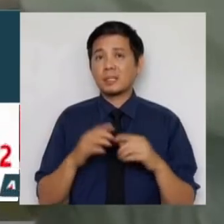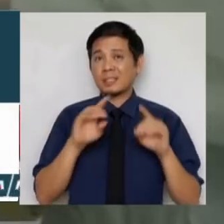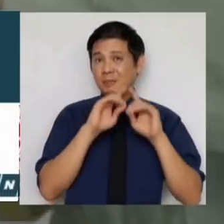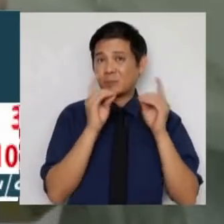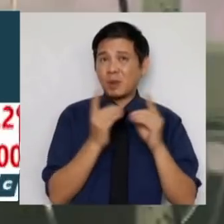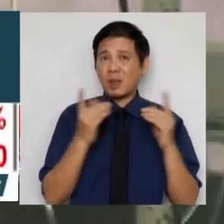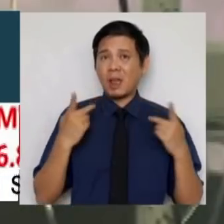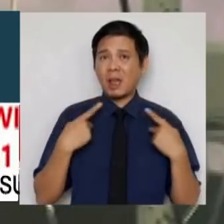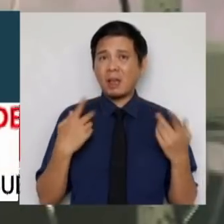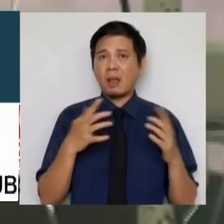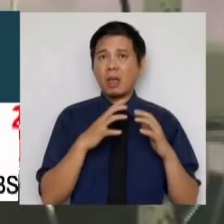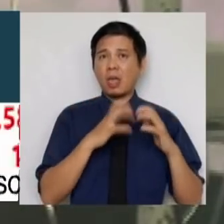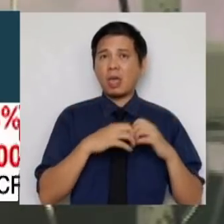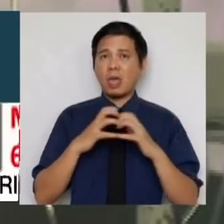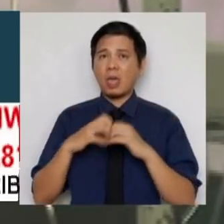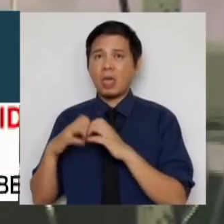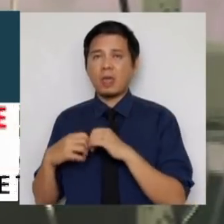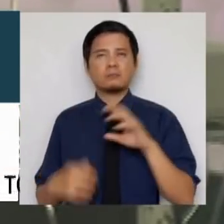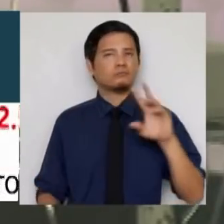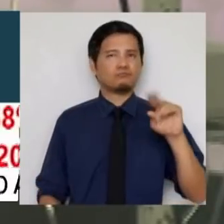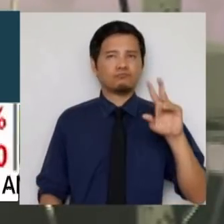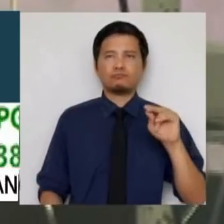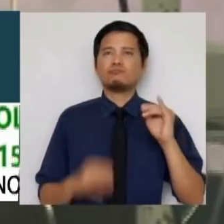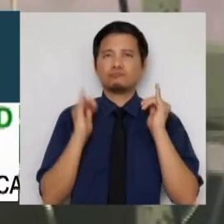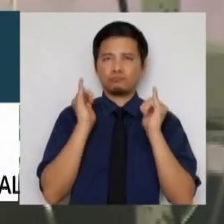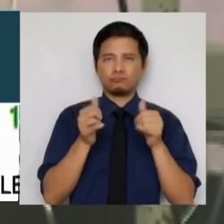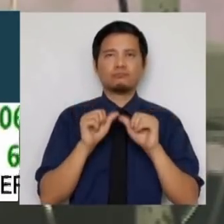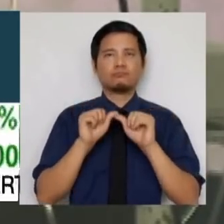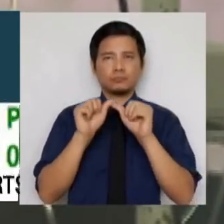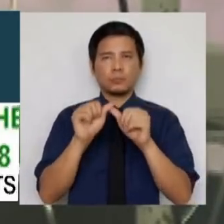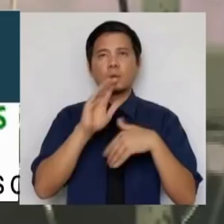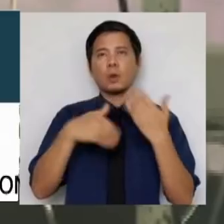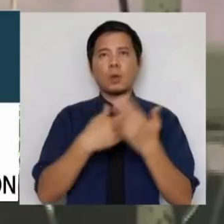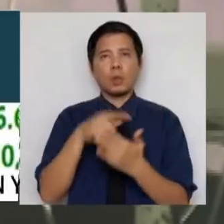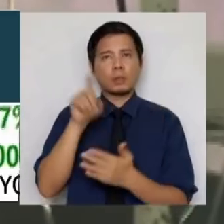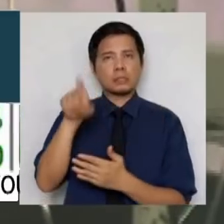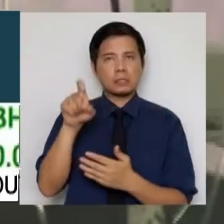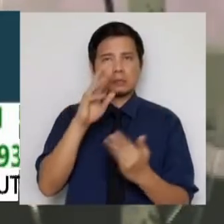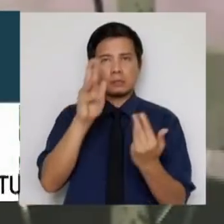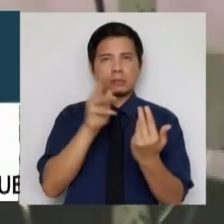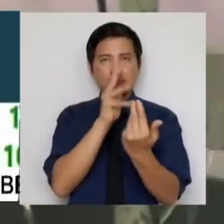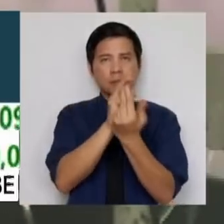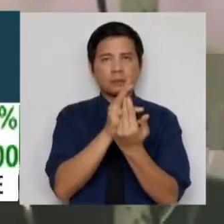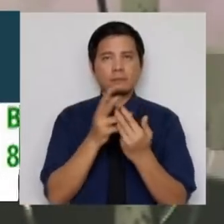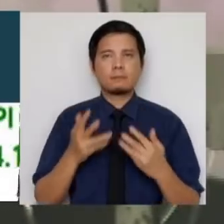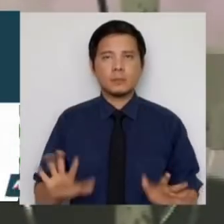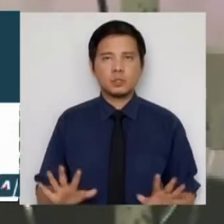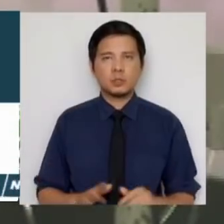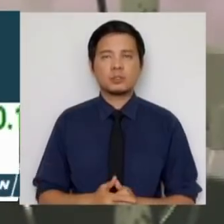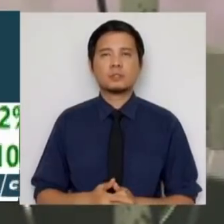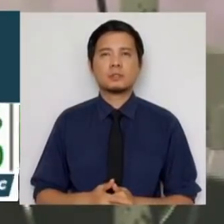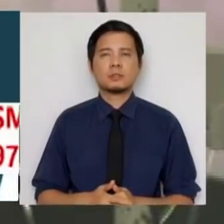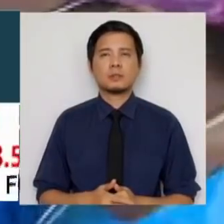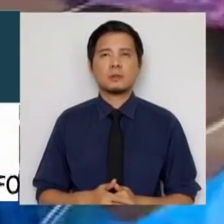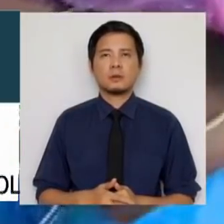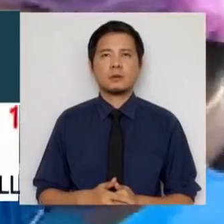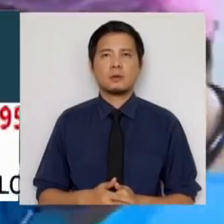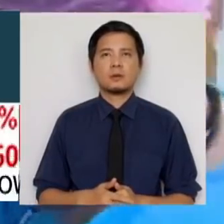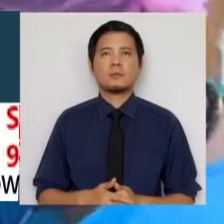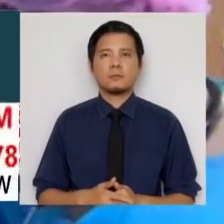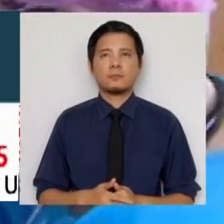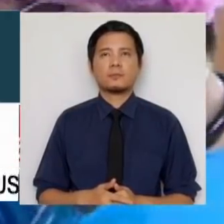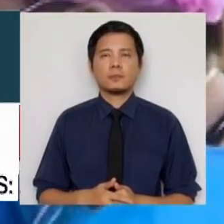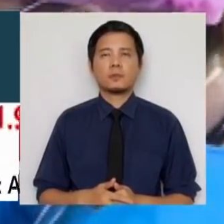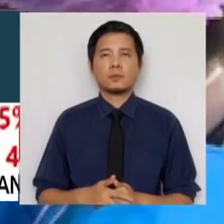that all of the needs of the people are still being met. So in that regard, I think that we're still doing fine. We